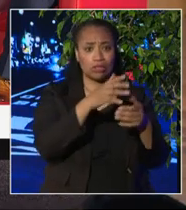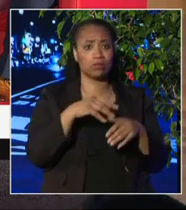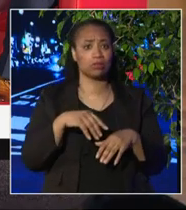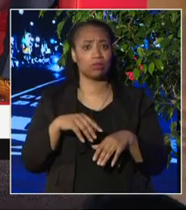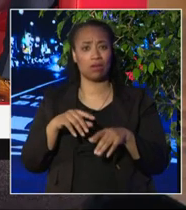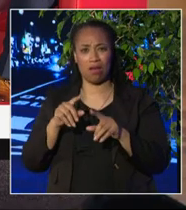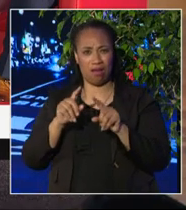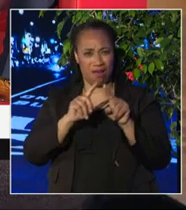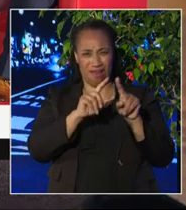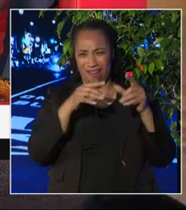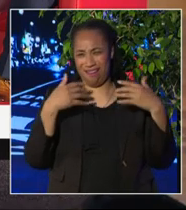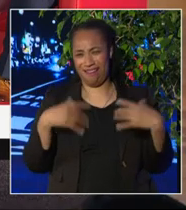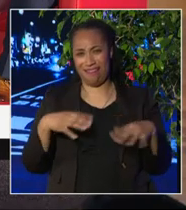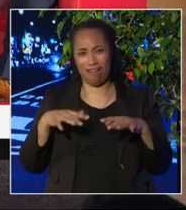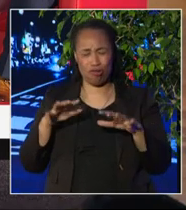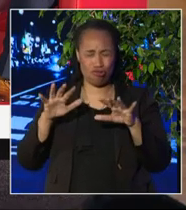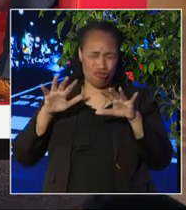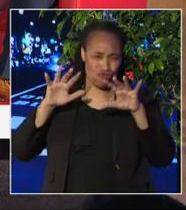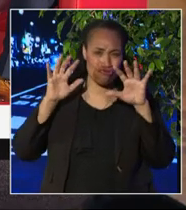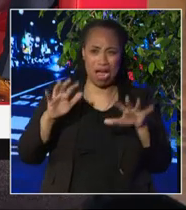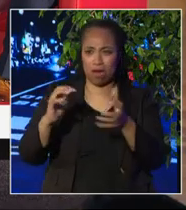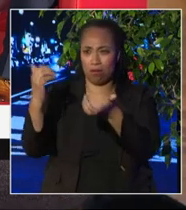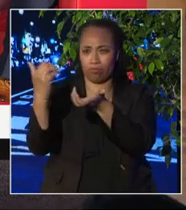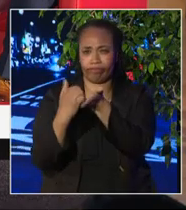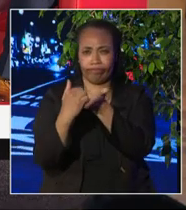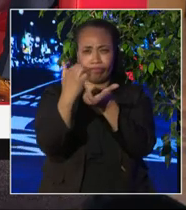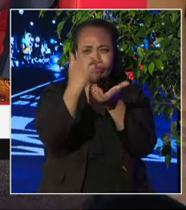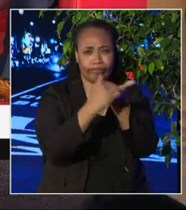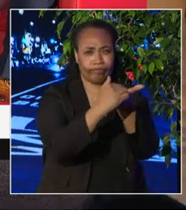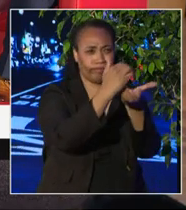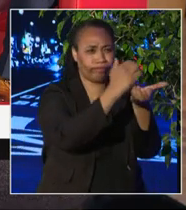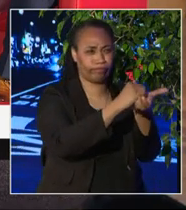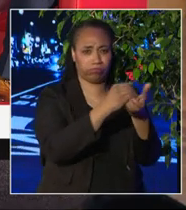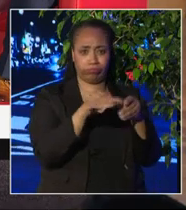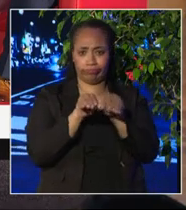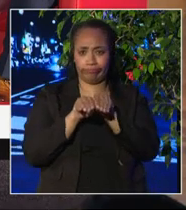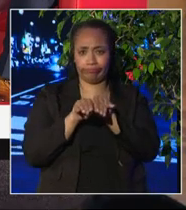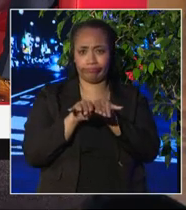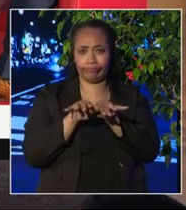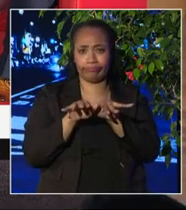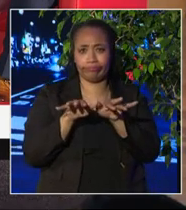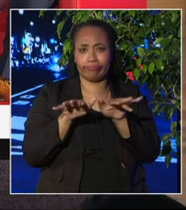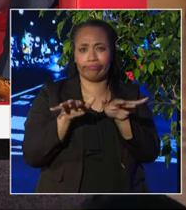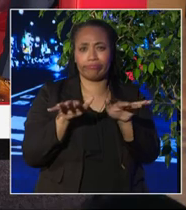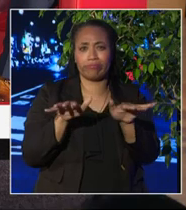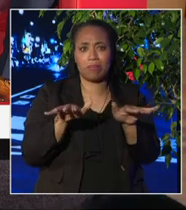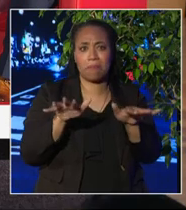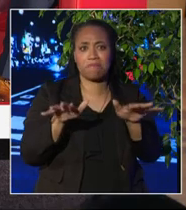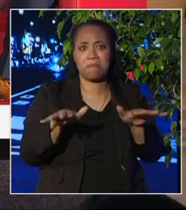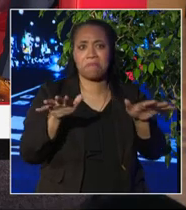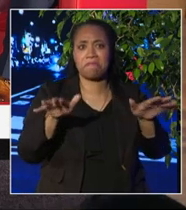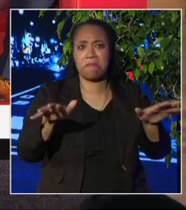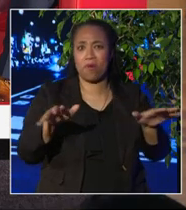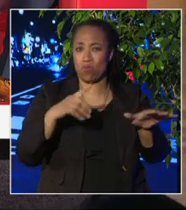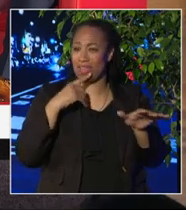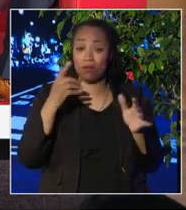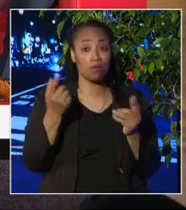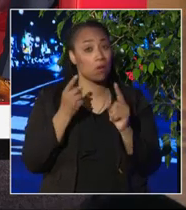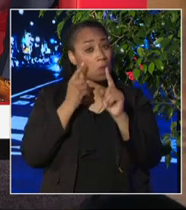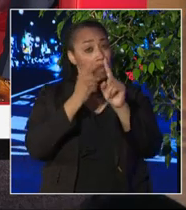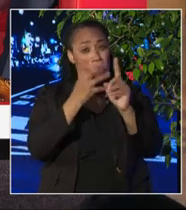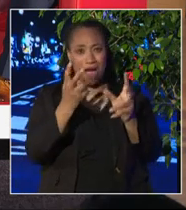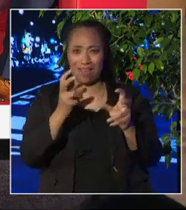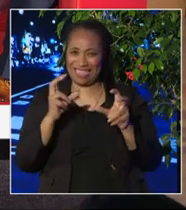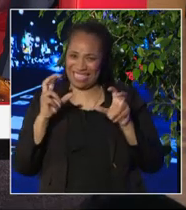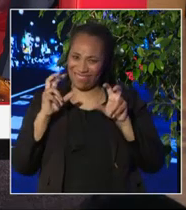we wanted them to stay. And we had the ability to invest with them, and that's what we did. And so now we